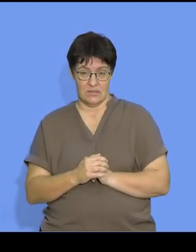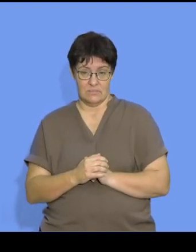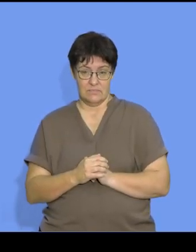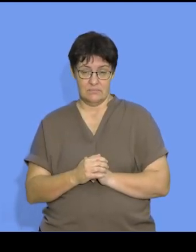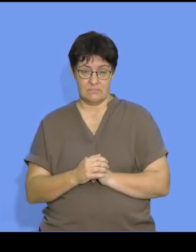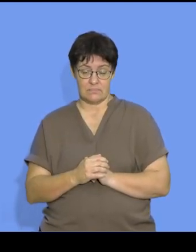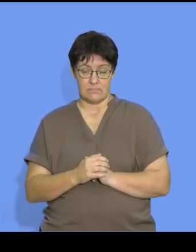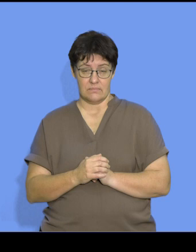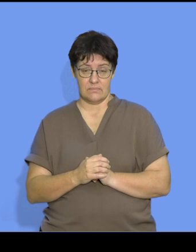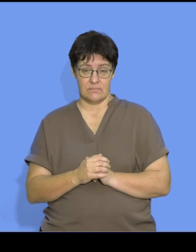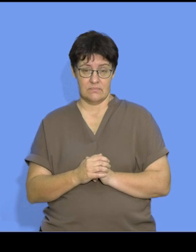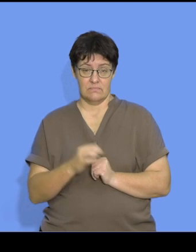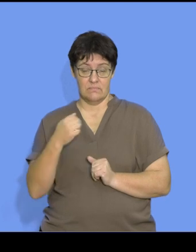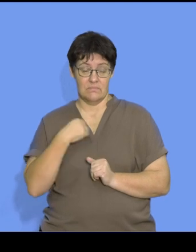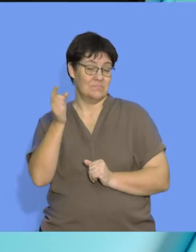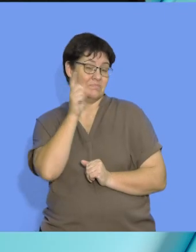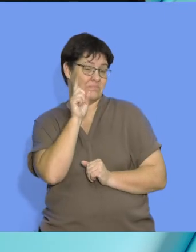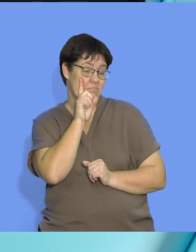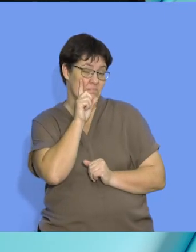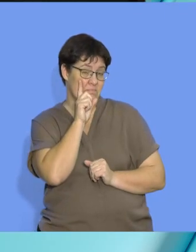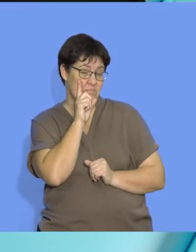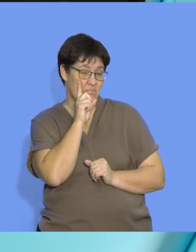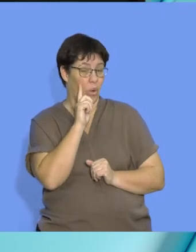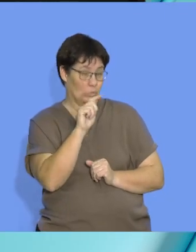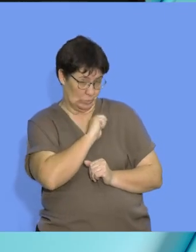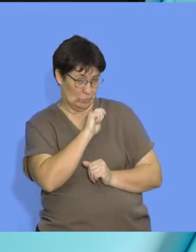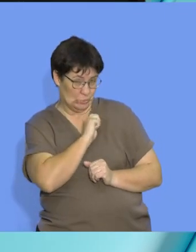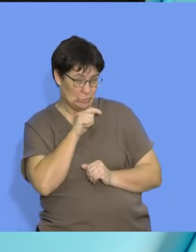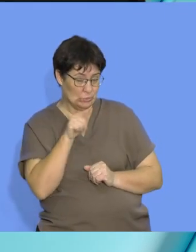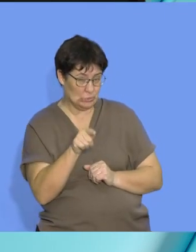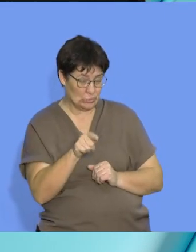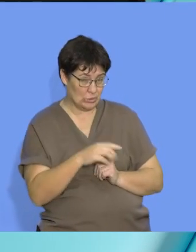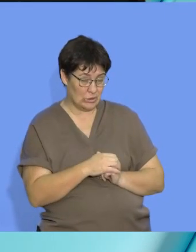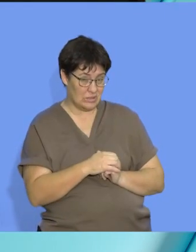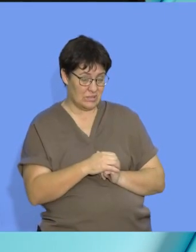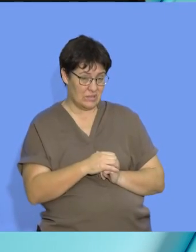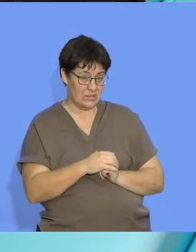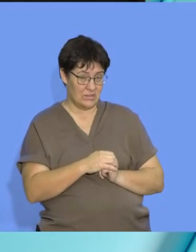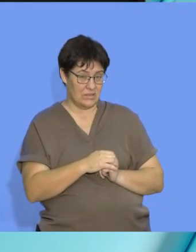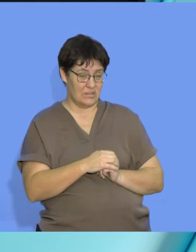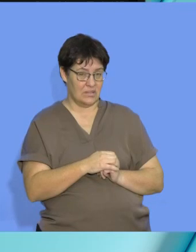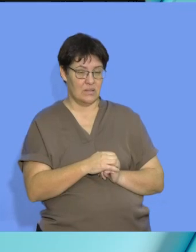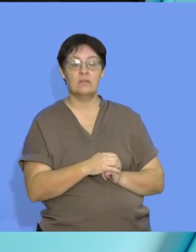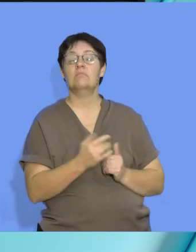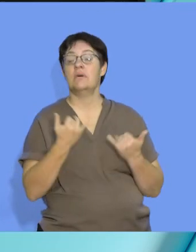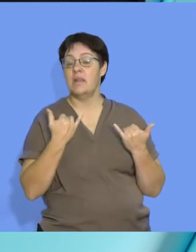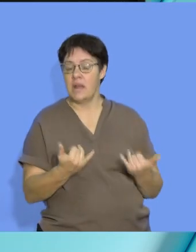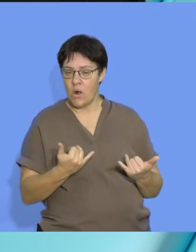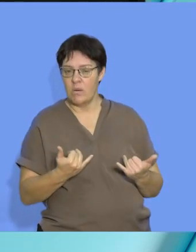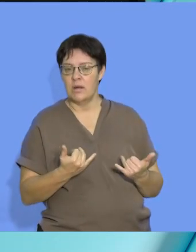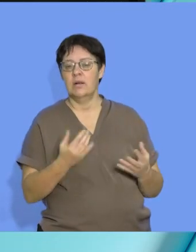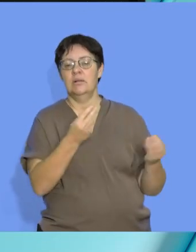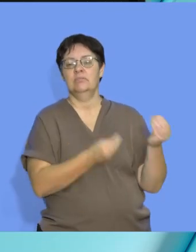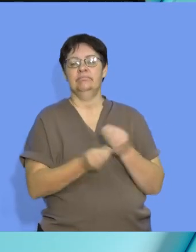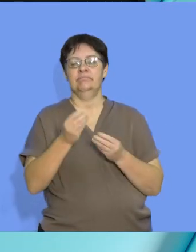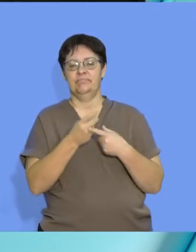for me to check if it is in fact the general term for this sequence, I'm going to substitute